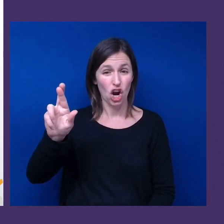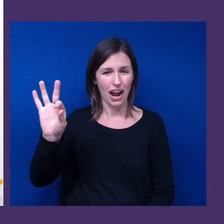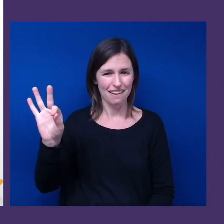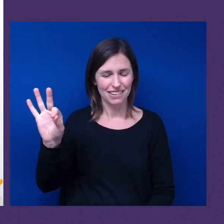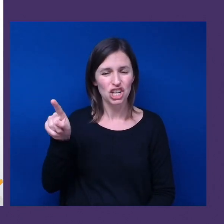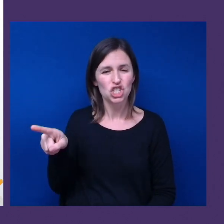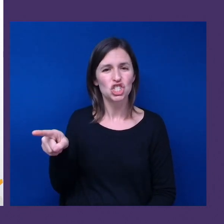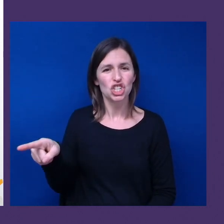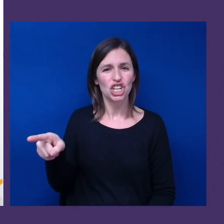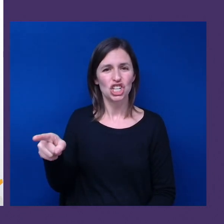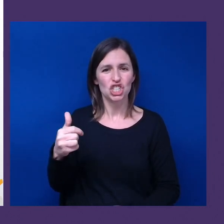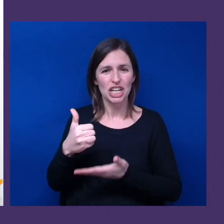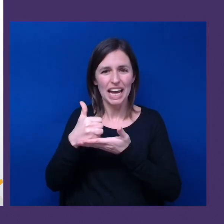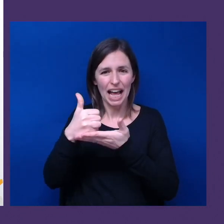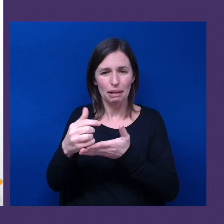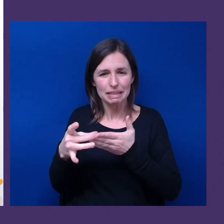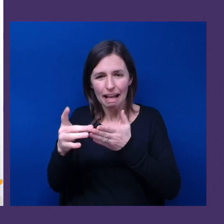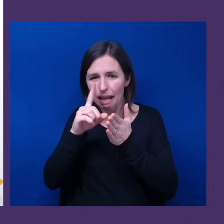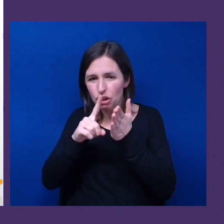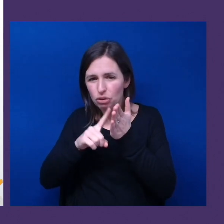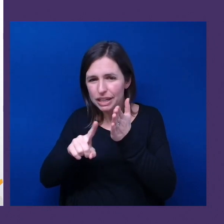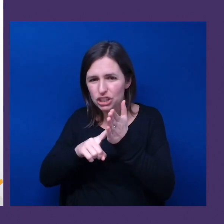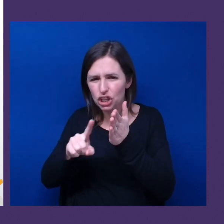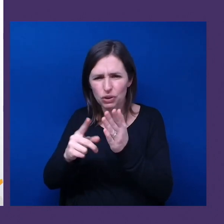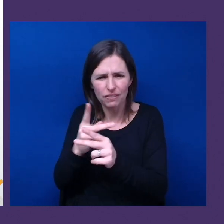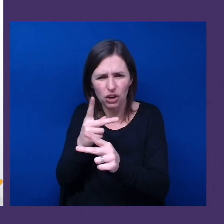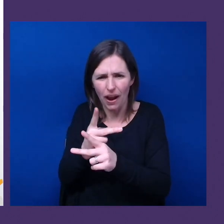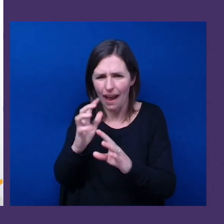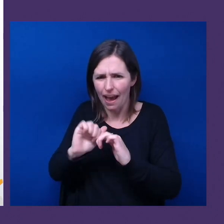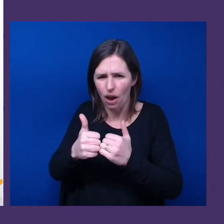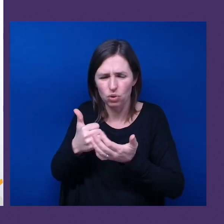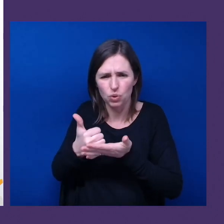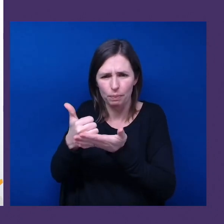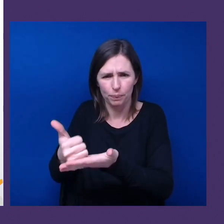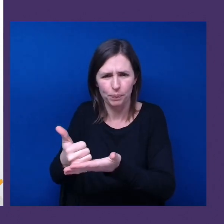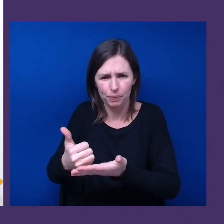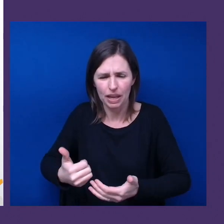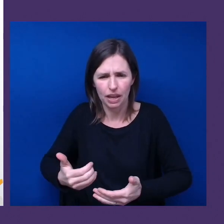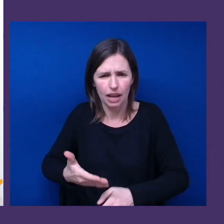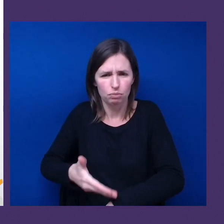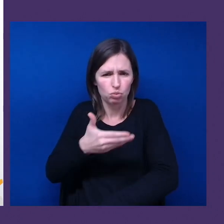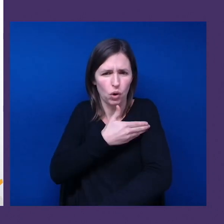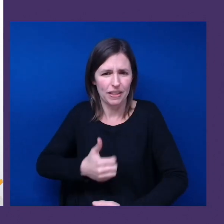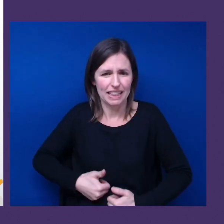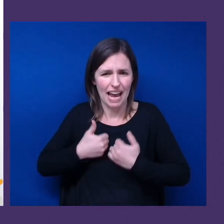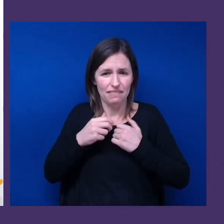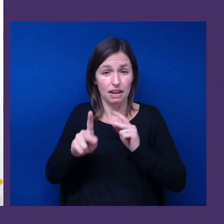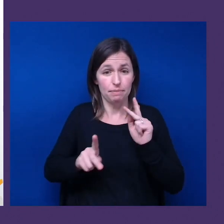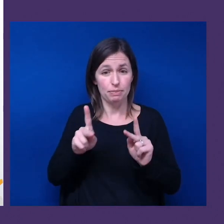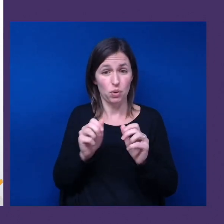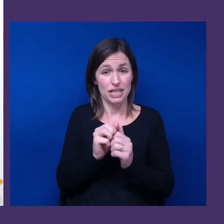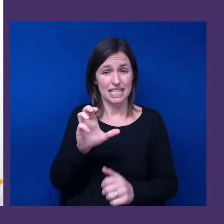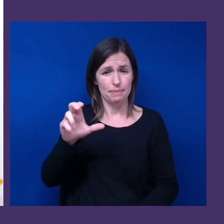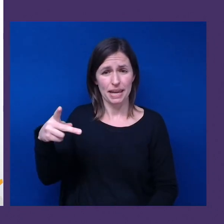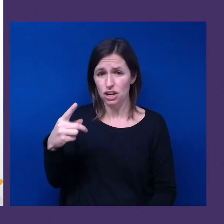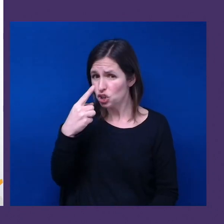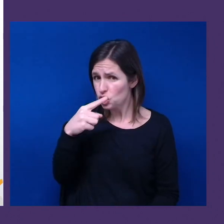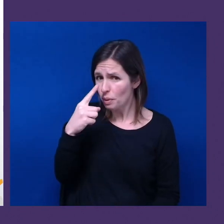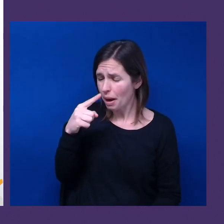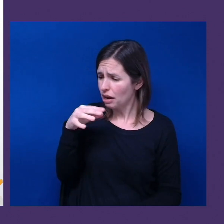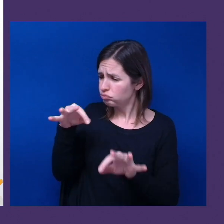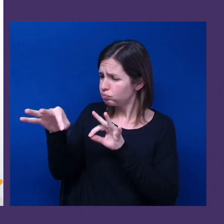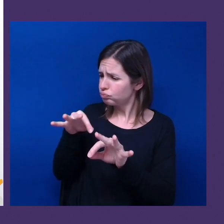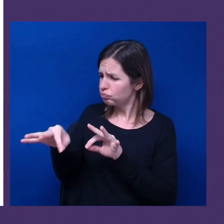other disabilities. Jocelyn, do you want to talk a little about how communication in general and the Speech Accessibility Project in particular fit into that scientific